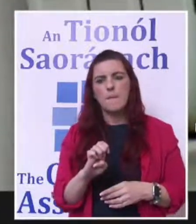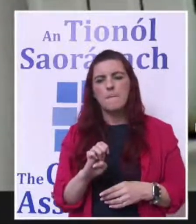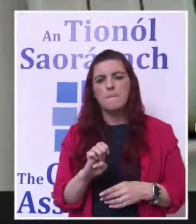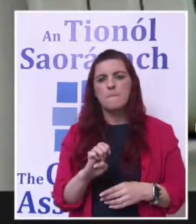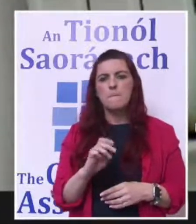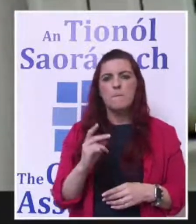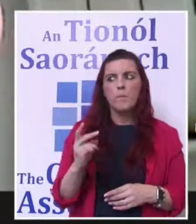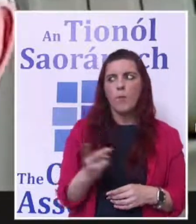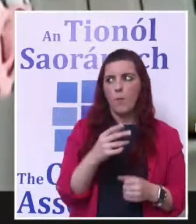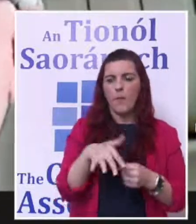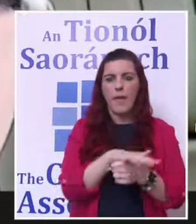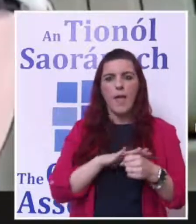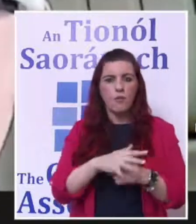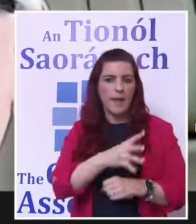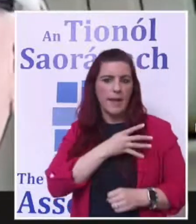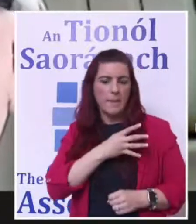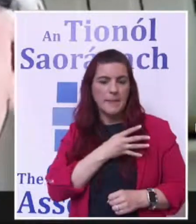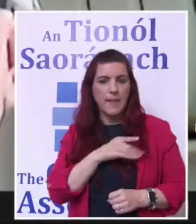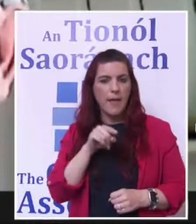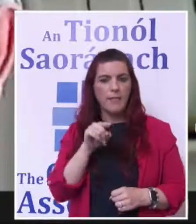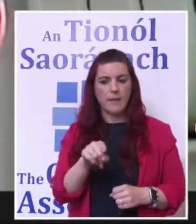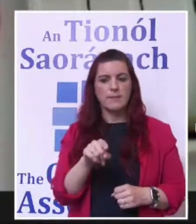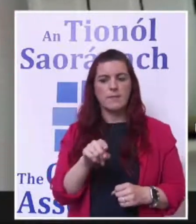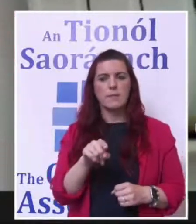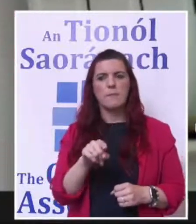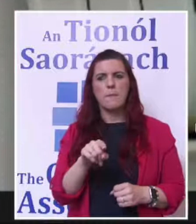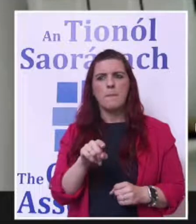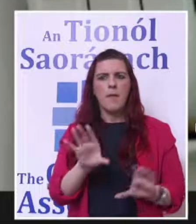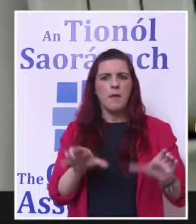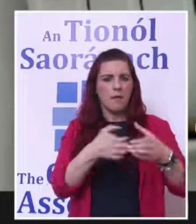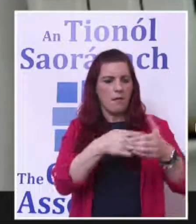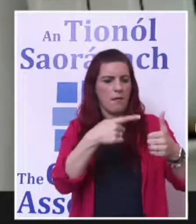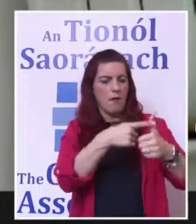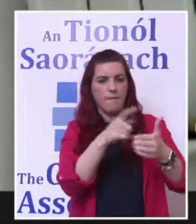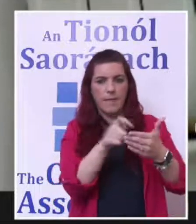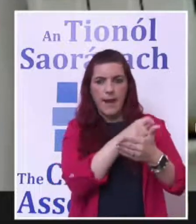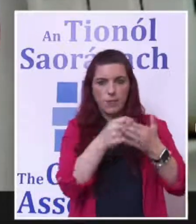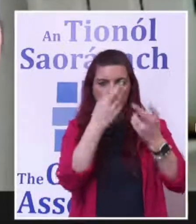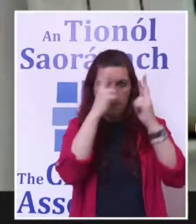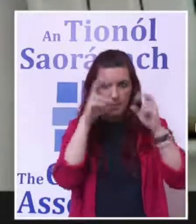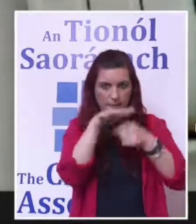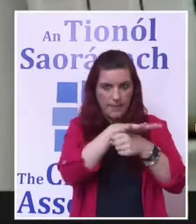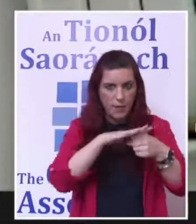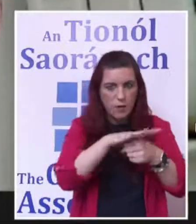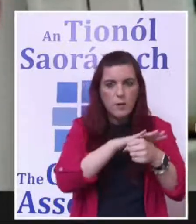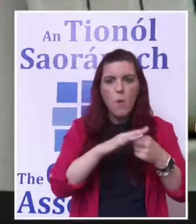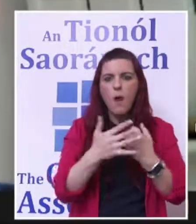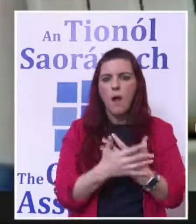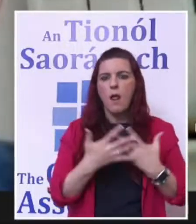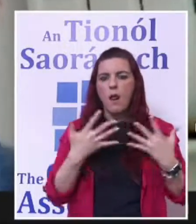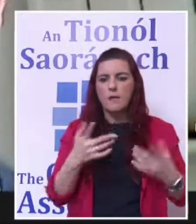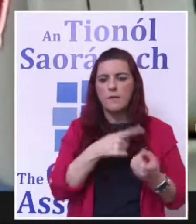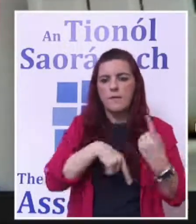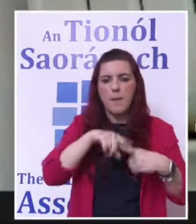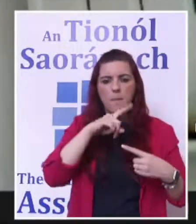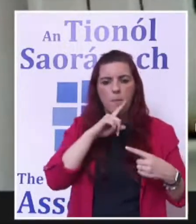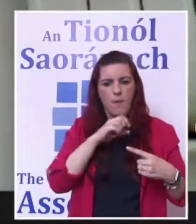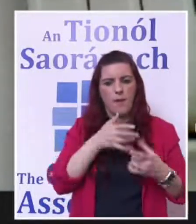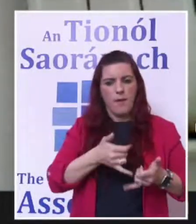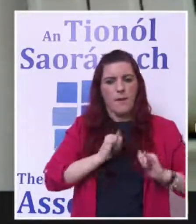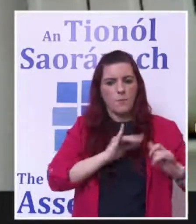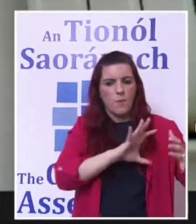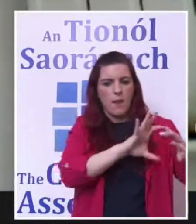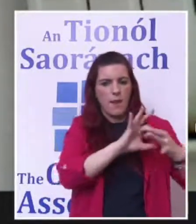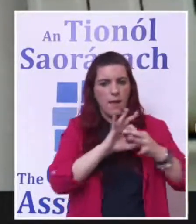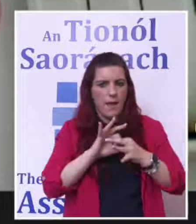Area Committee, which is made up of the elected representatives of that area. So it allows them, come back to what has been said yesterday